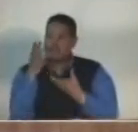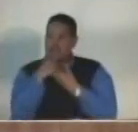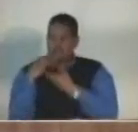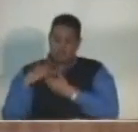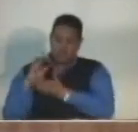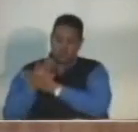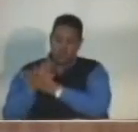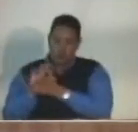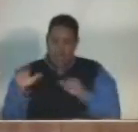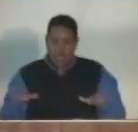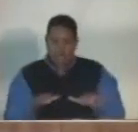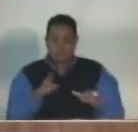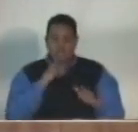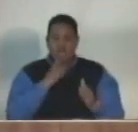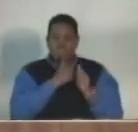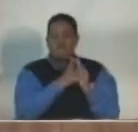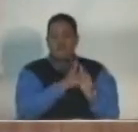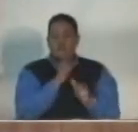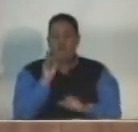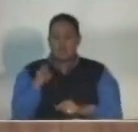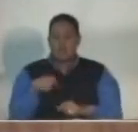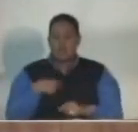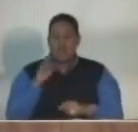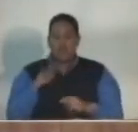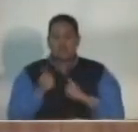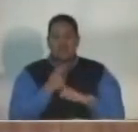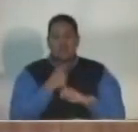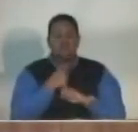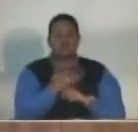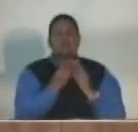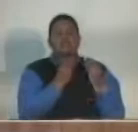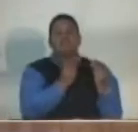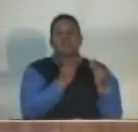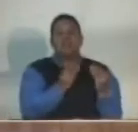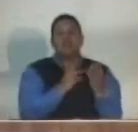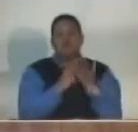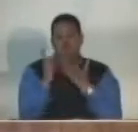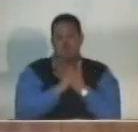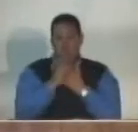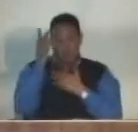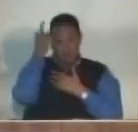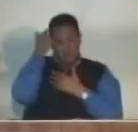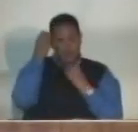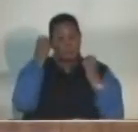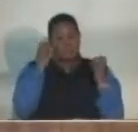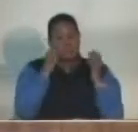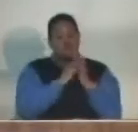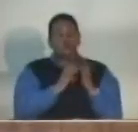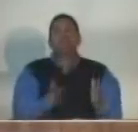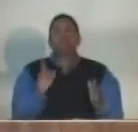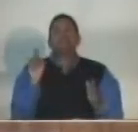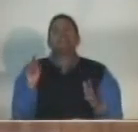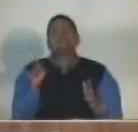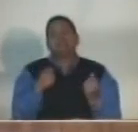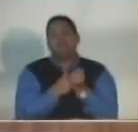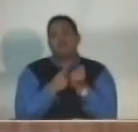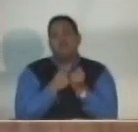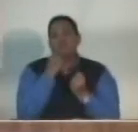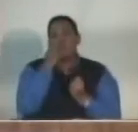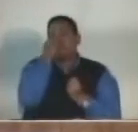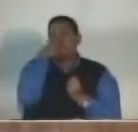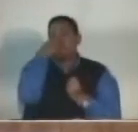engagement in school activities, and follow-ups. And we have to expand the feeding program because many students are in need of